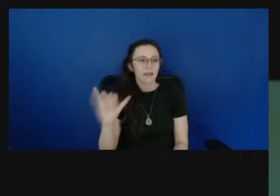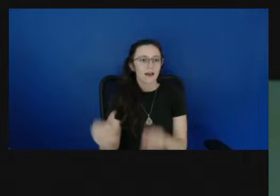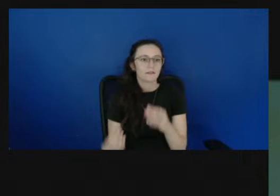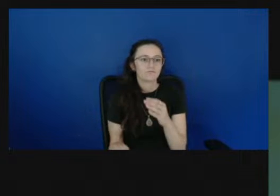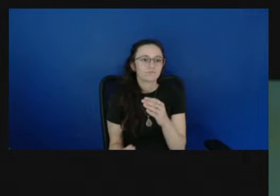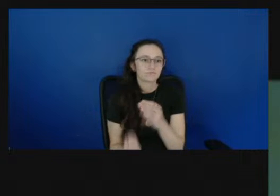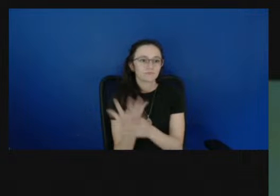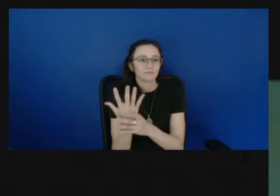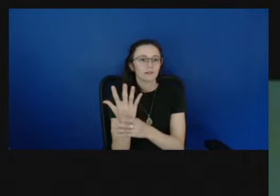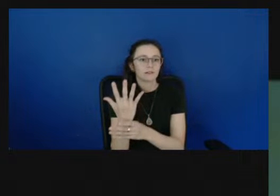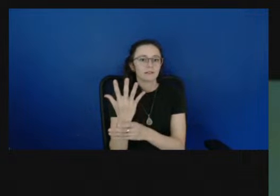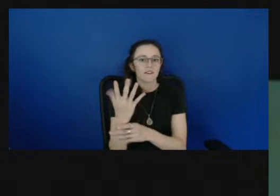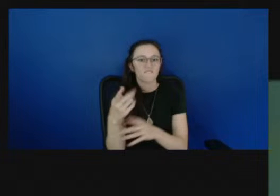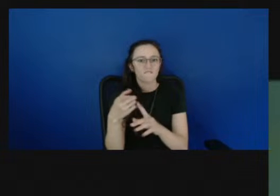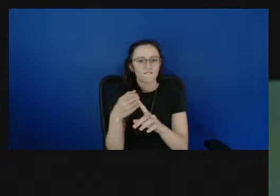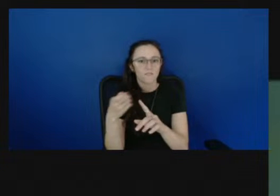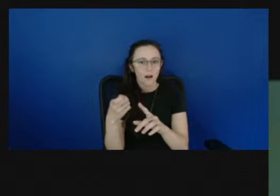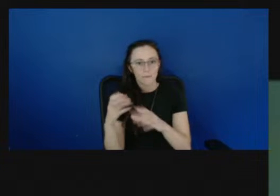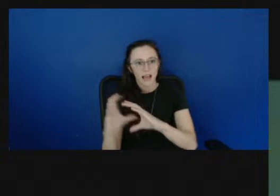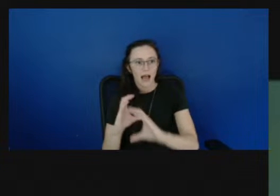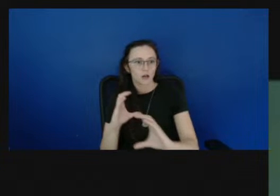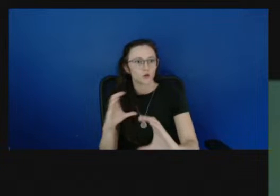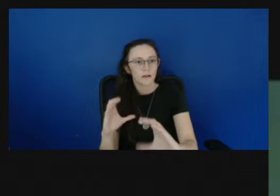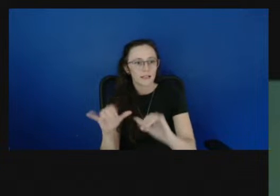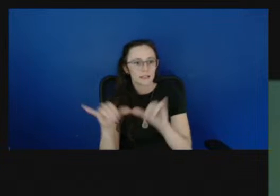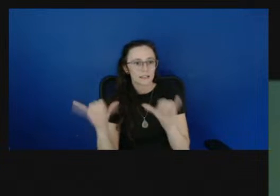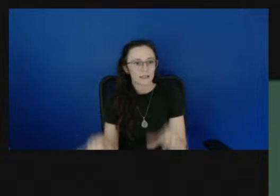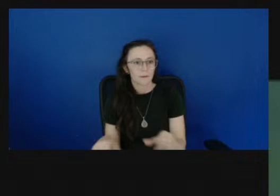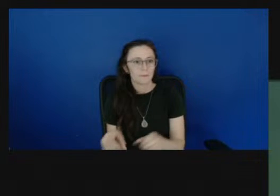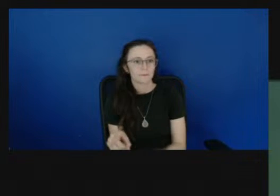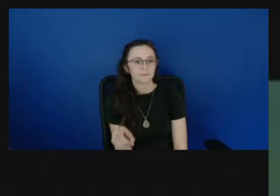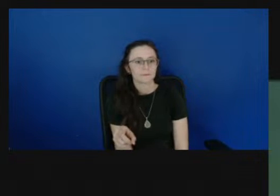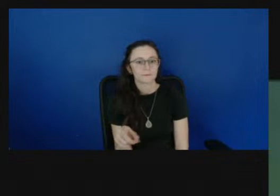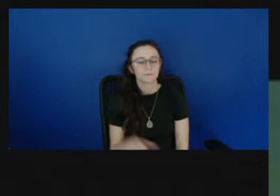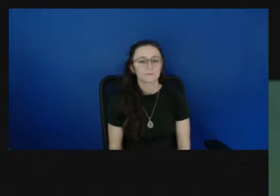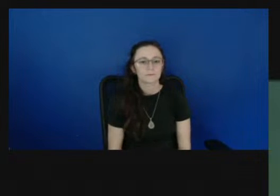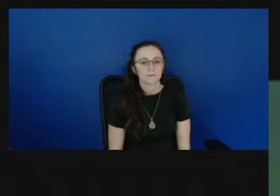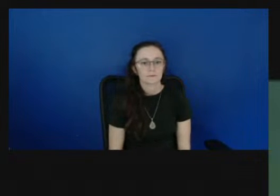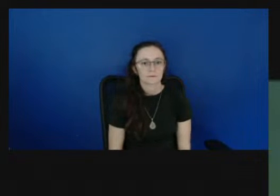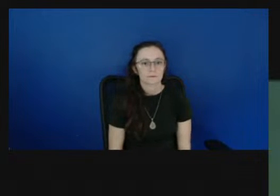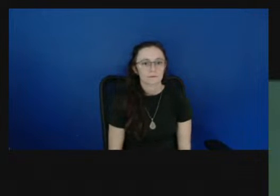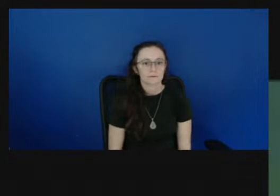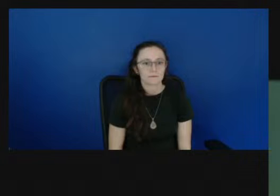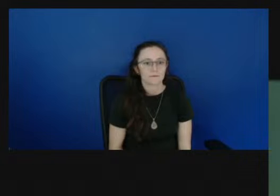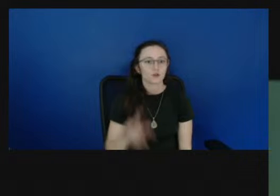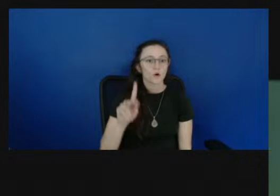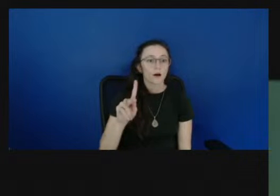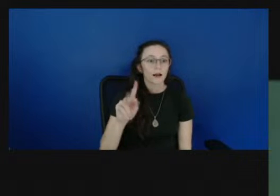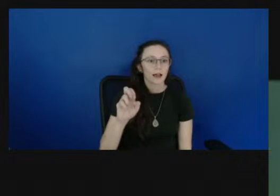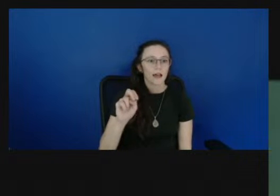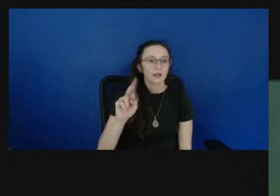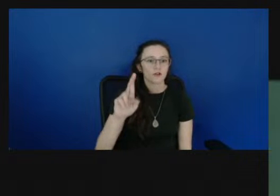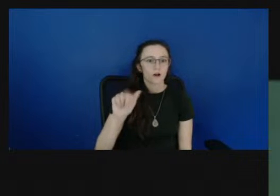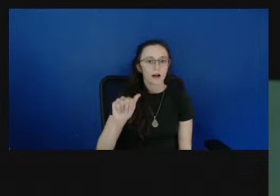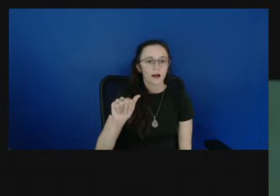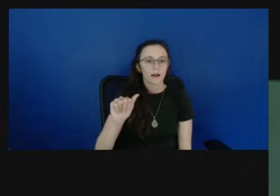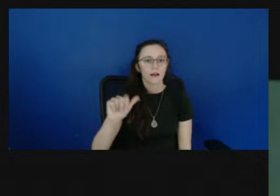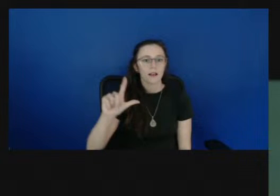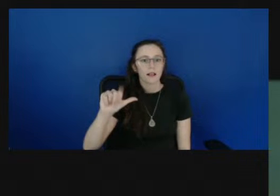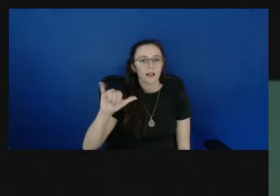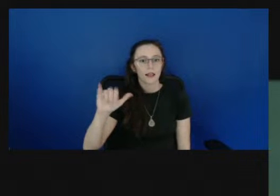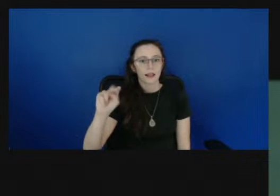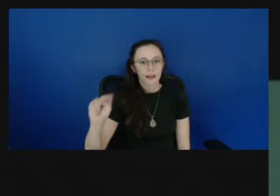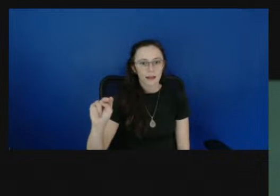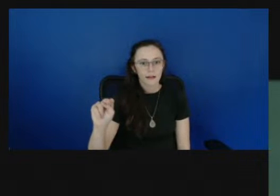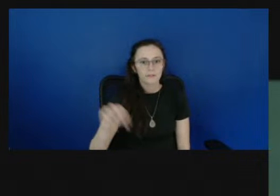that was re-entering the conduit system. And again, the work that Ken Berlin and Drew Downs are doing on the details of the 1924 ash may